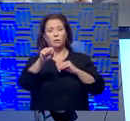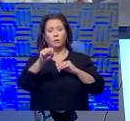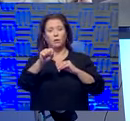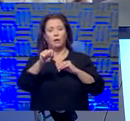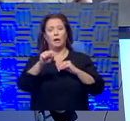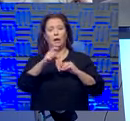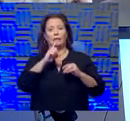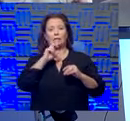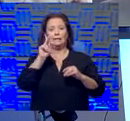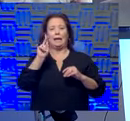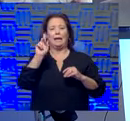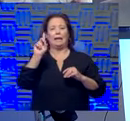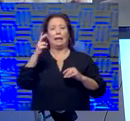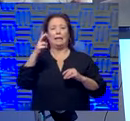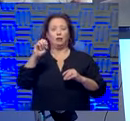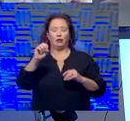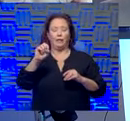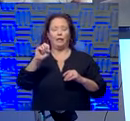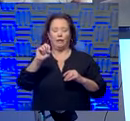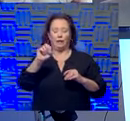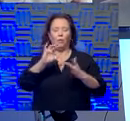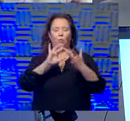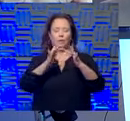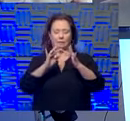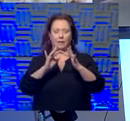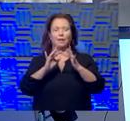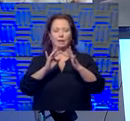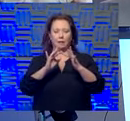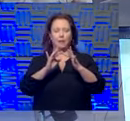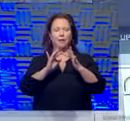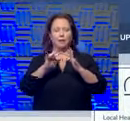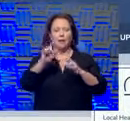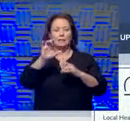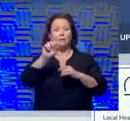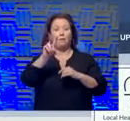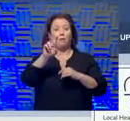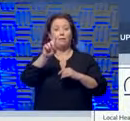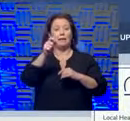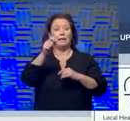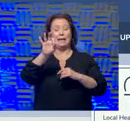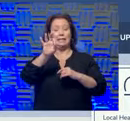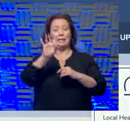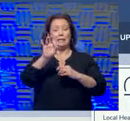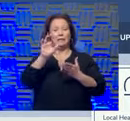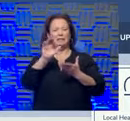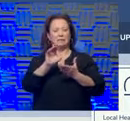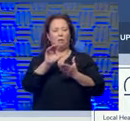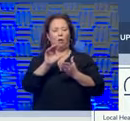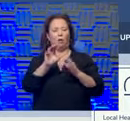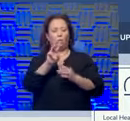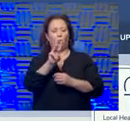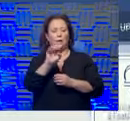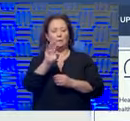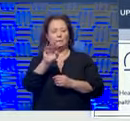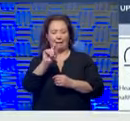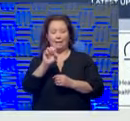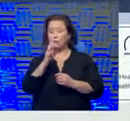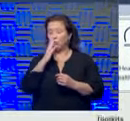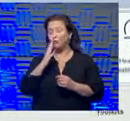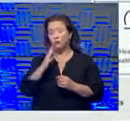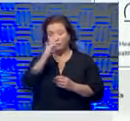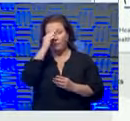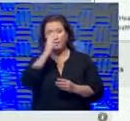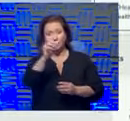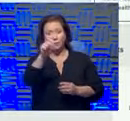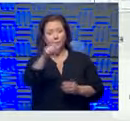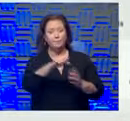our own horn probably enough. The KDHE website has a COVID-19 mini site within it. So Yeah, it's really good. And